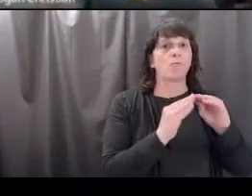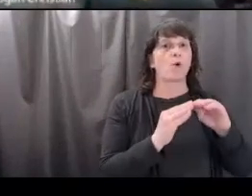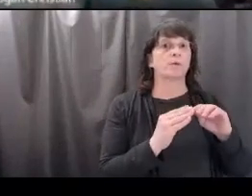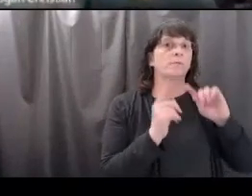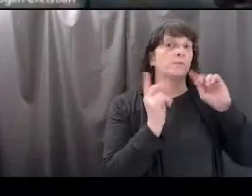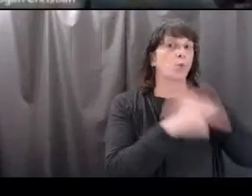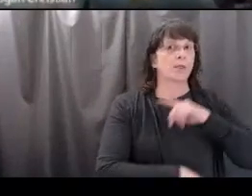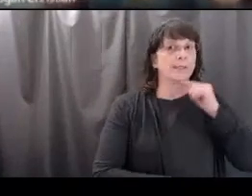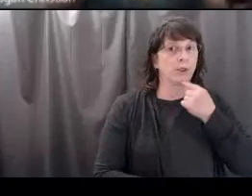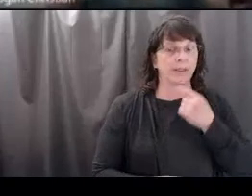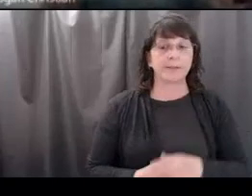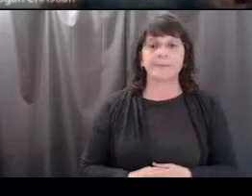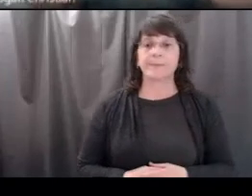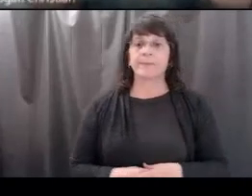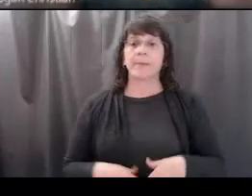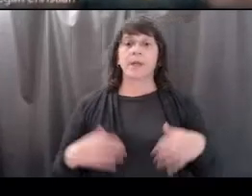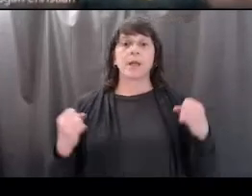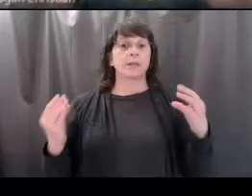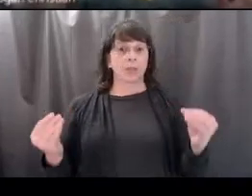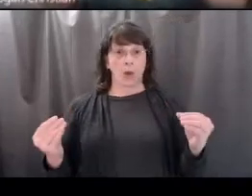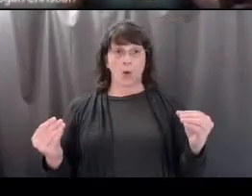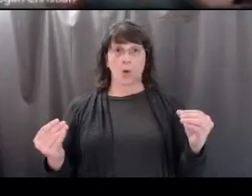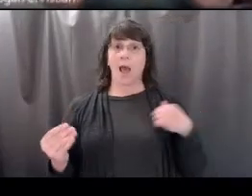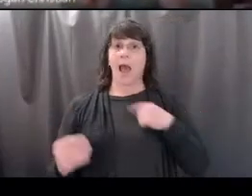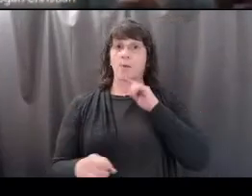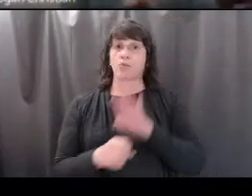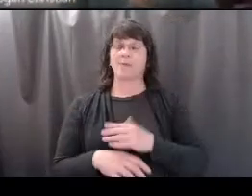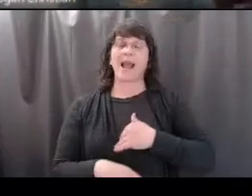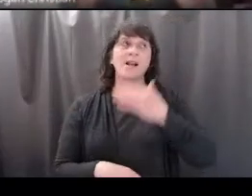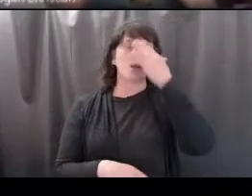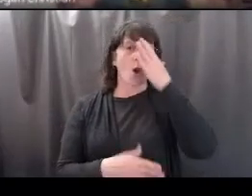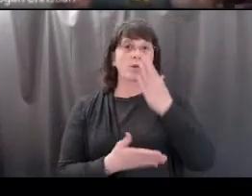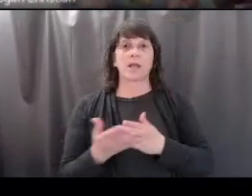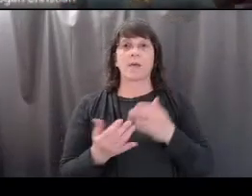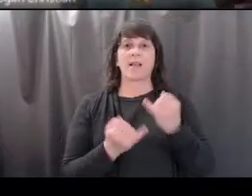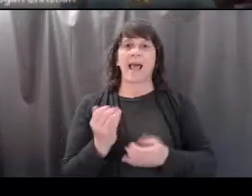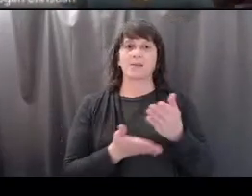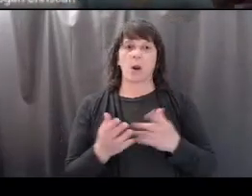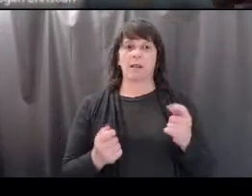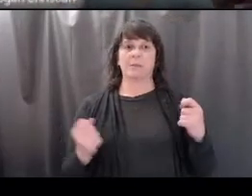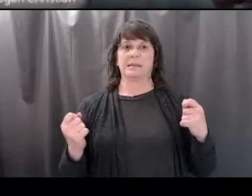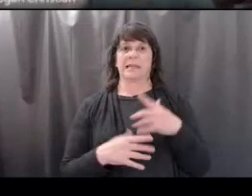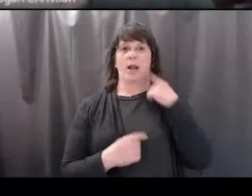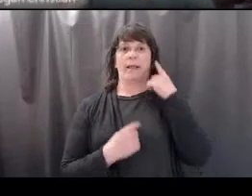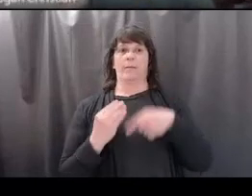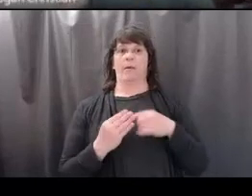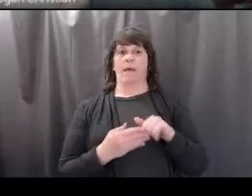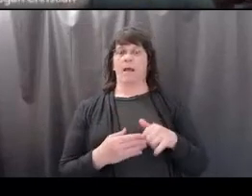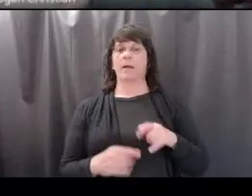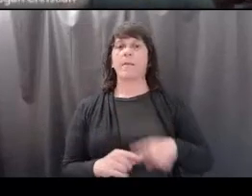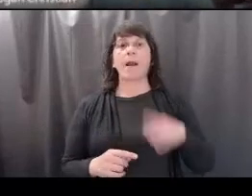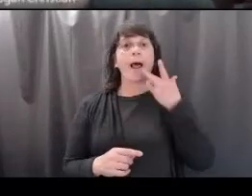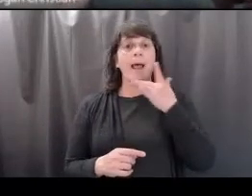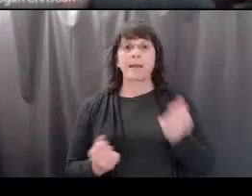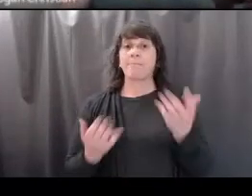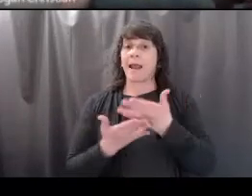places. So as I promised, I know some of this last stuff is a little scary to think about, but luckily there's a lot